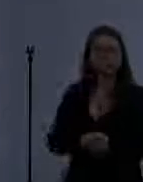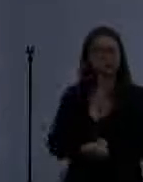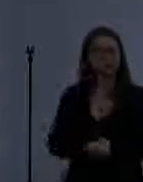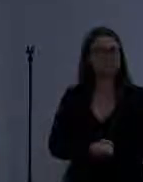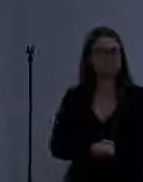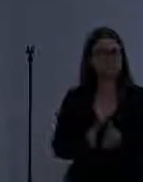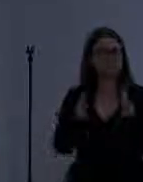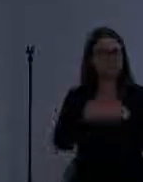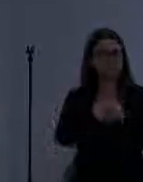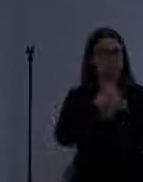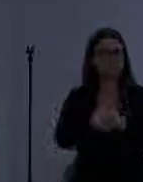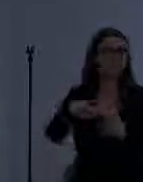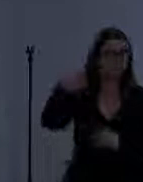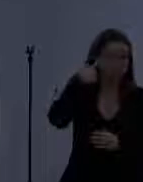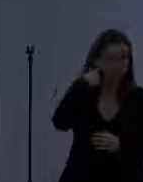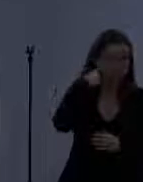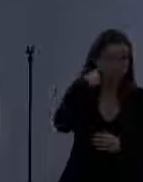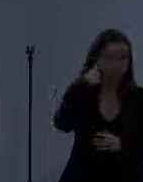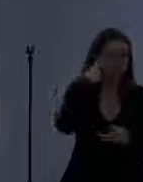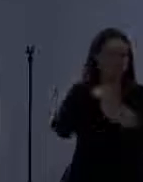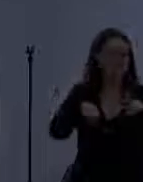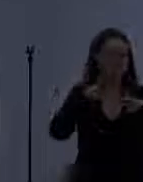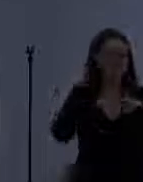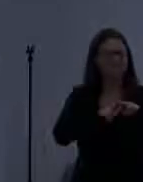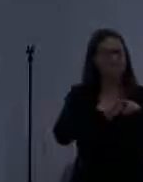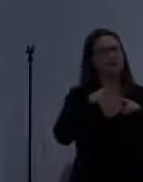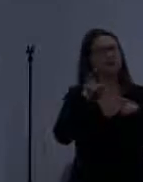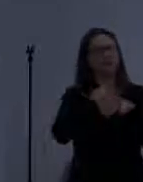do have a look if you can.